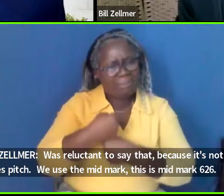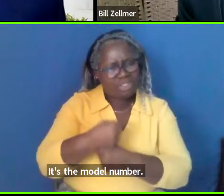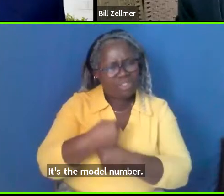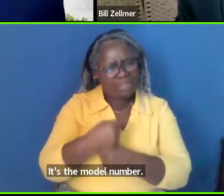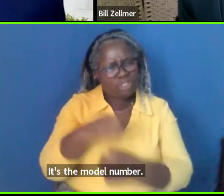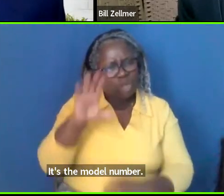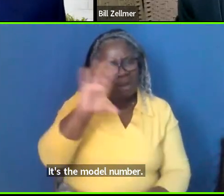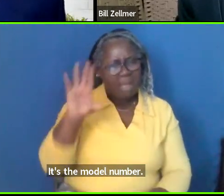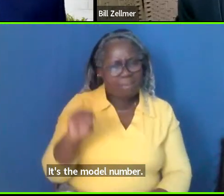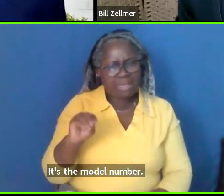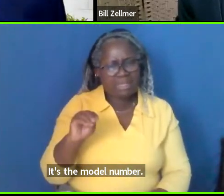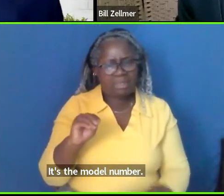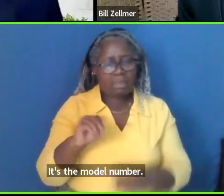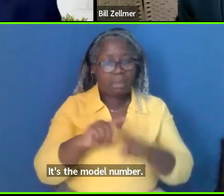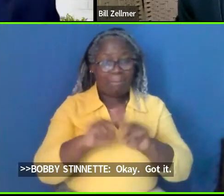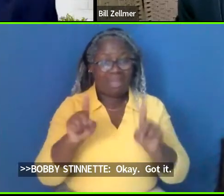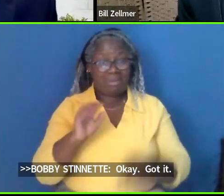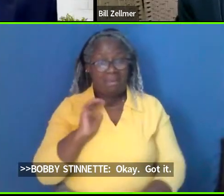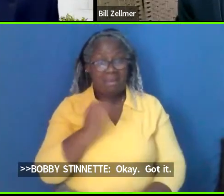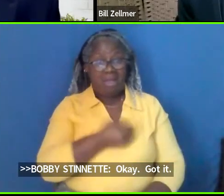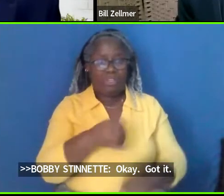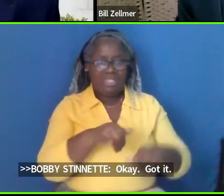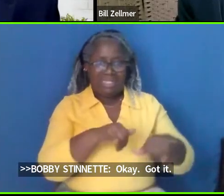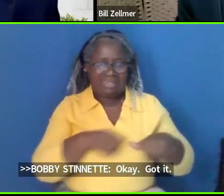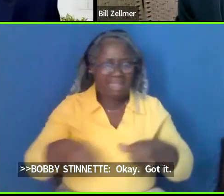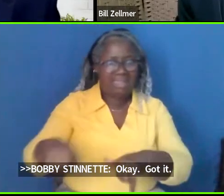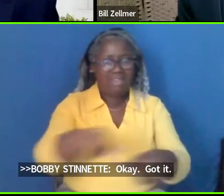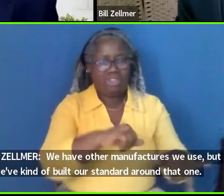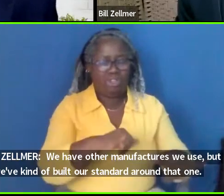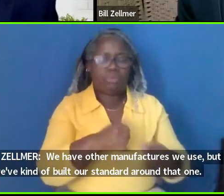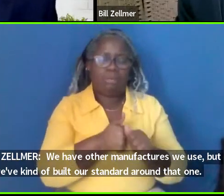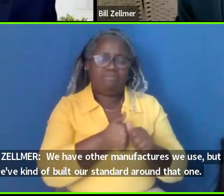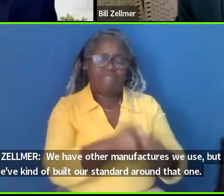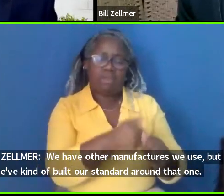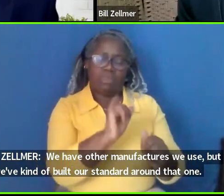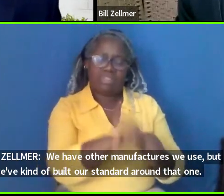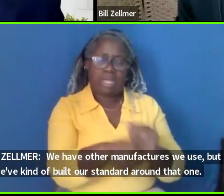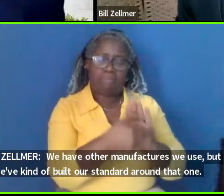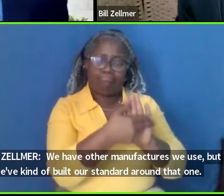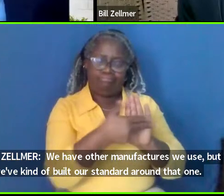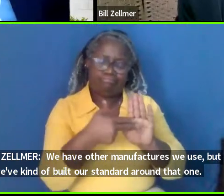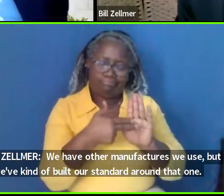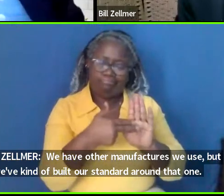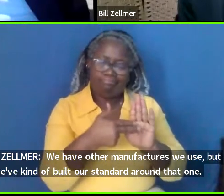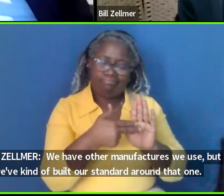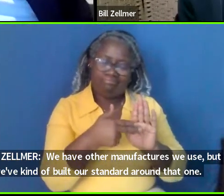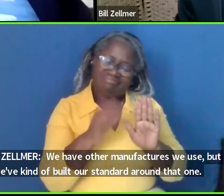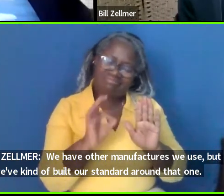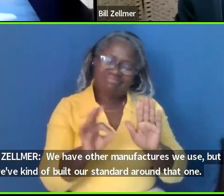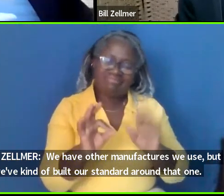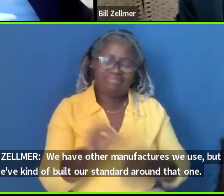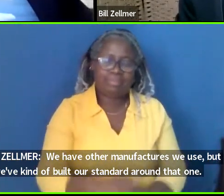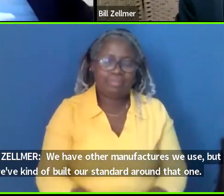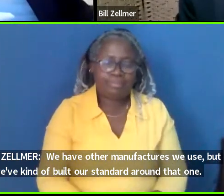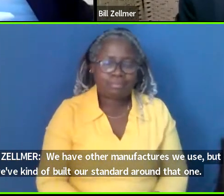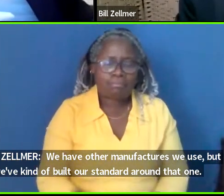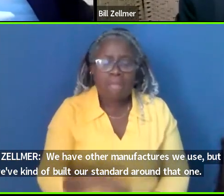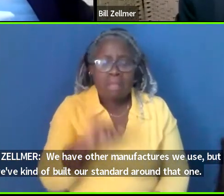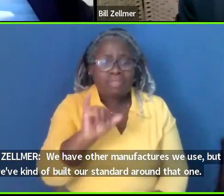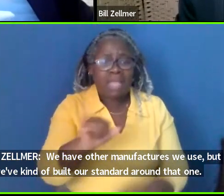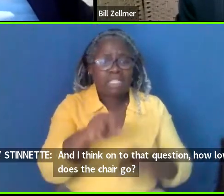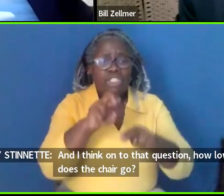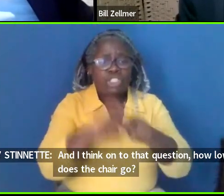one. And I think onto that question, how low does the chair go? It goes at least